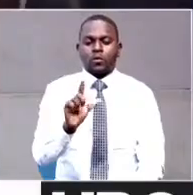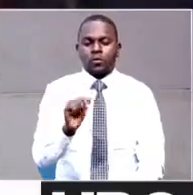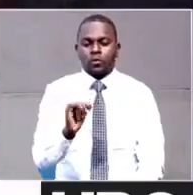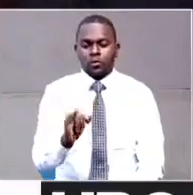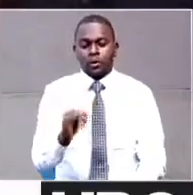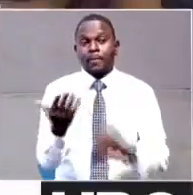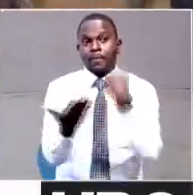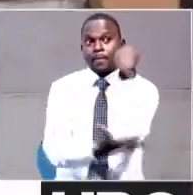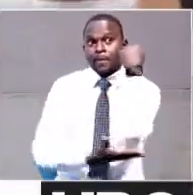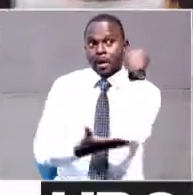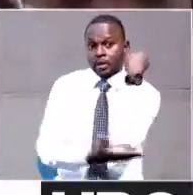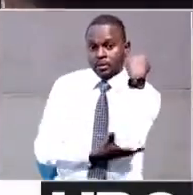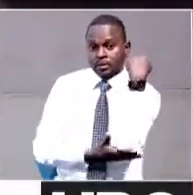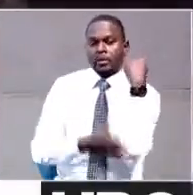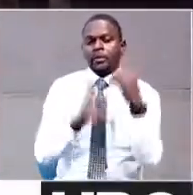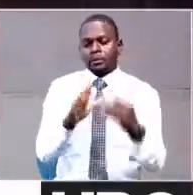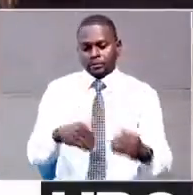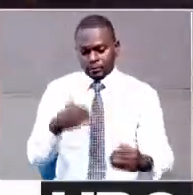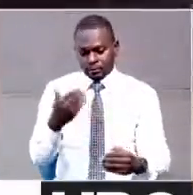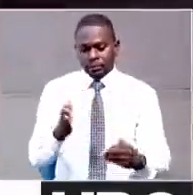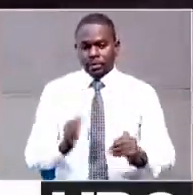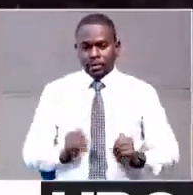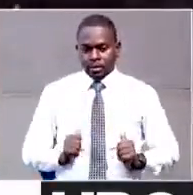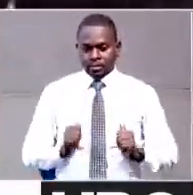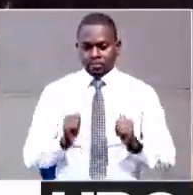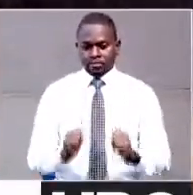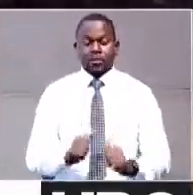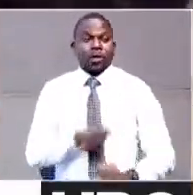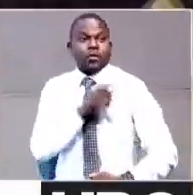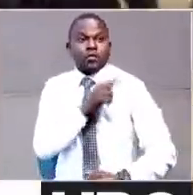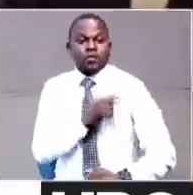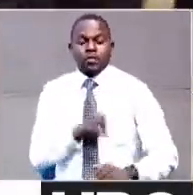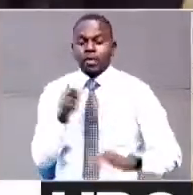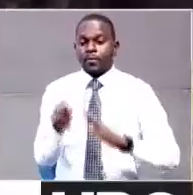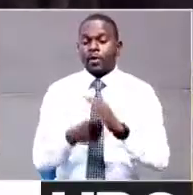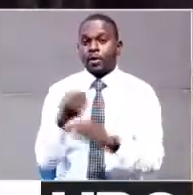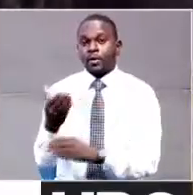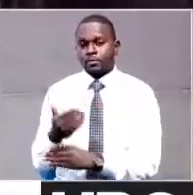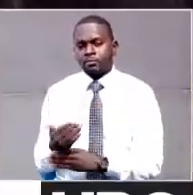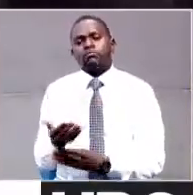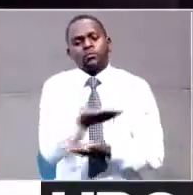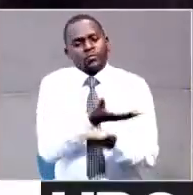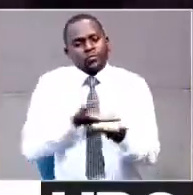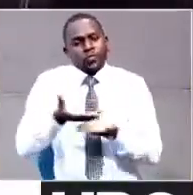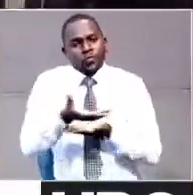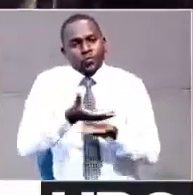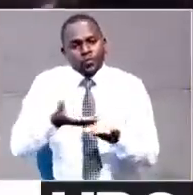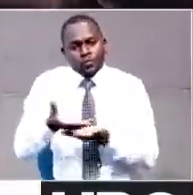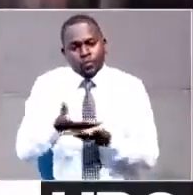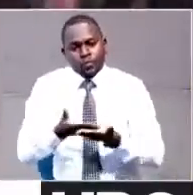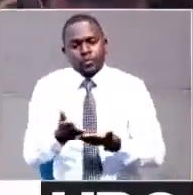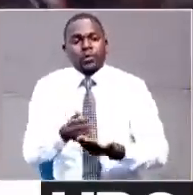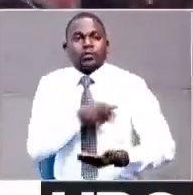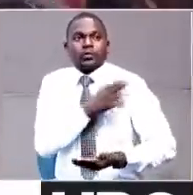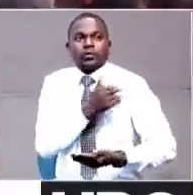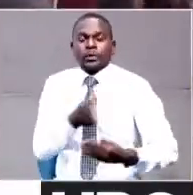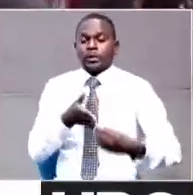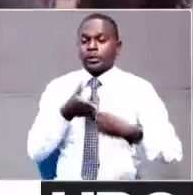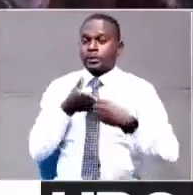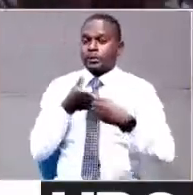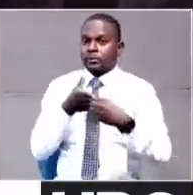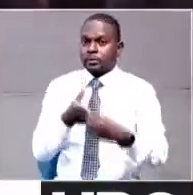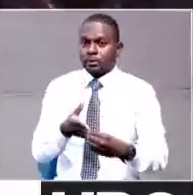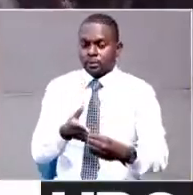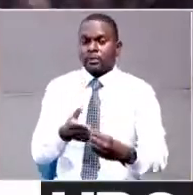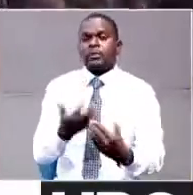Kamonkoli Palisa. After the tour of the facility, Premier Nabanja engaged in the discussion with the hospital heads, who reported